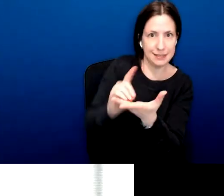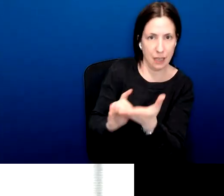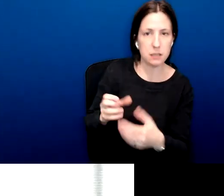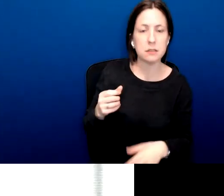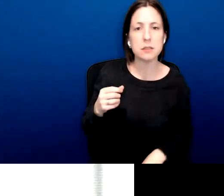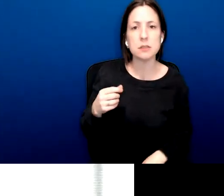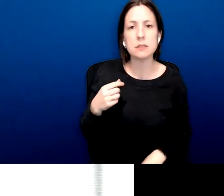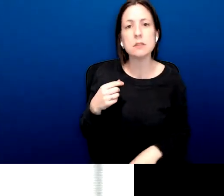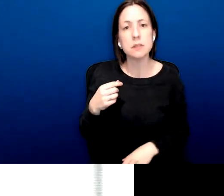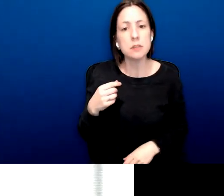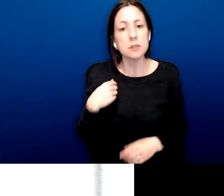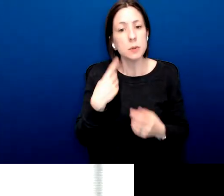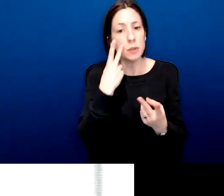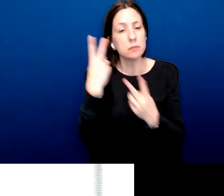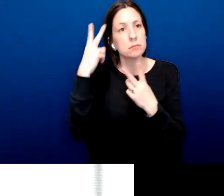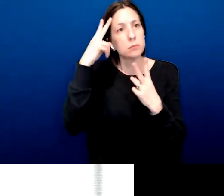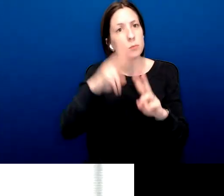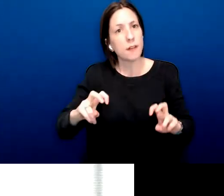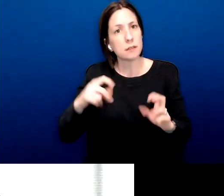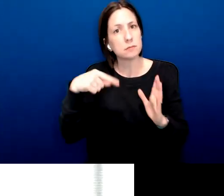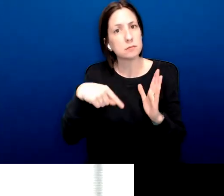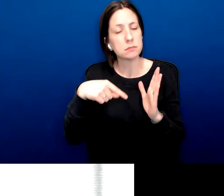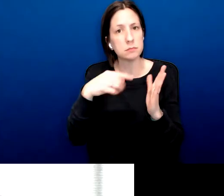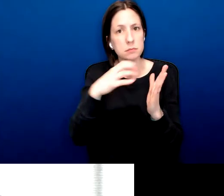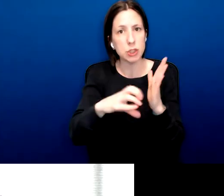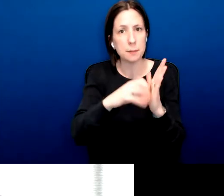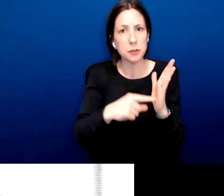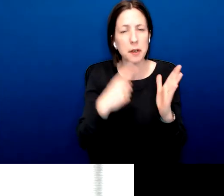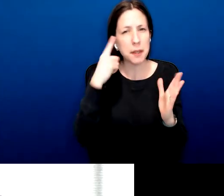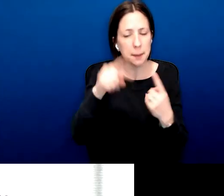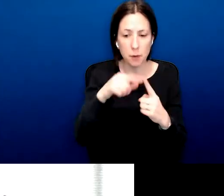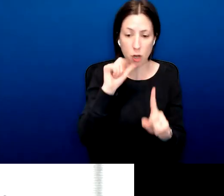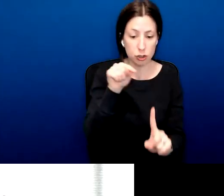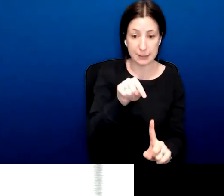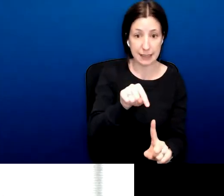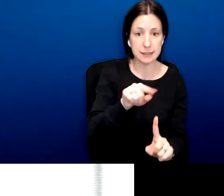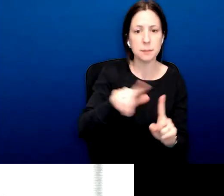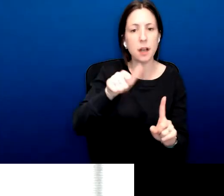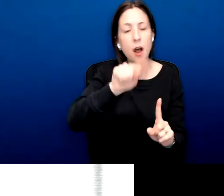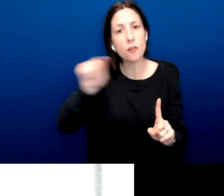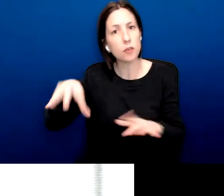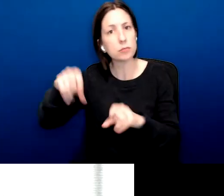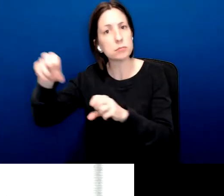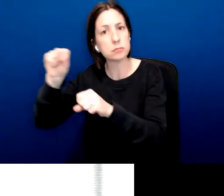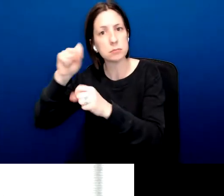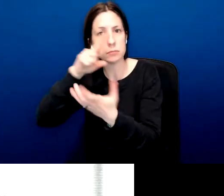we, you know, when we reflect on this chapter, I reflect on not just this, but other works that I've done as well. Most notably my work